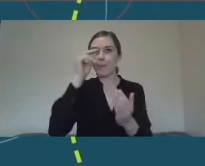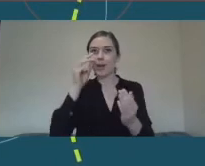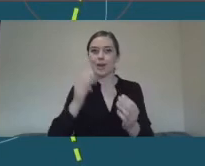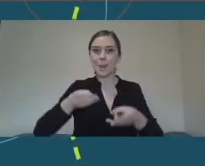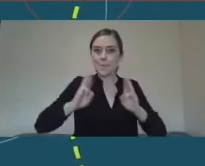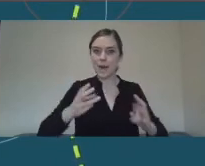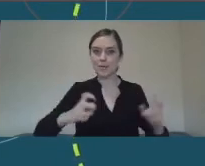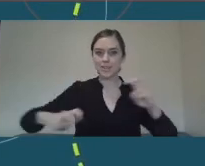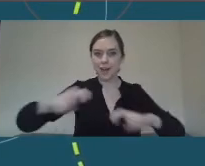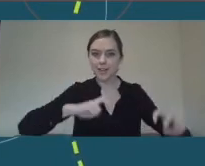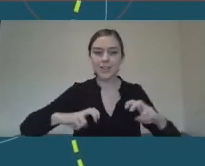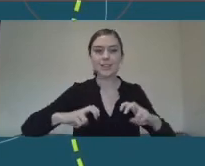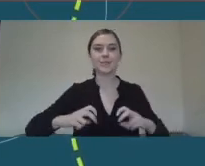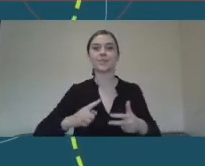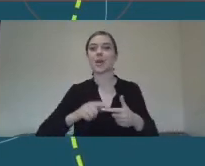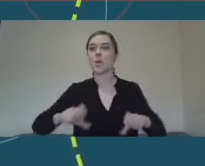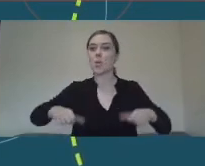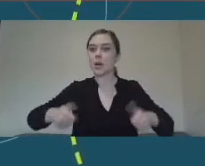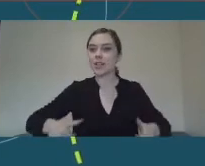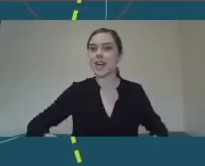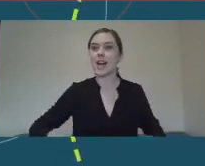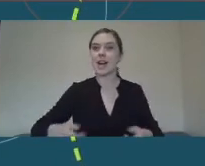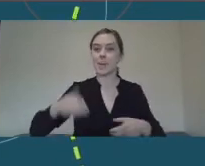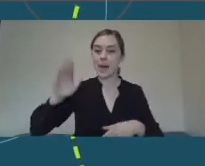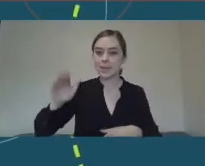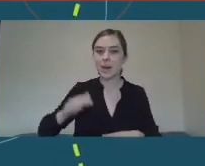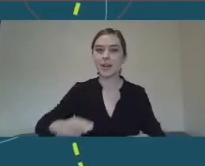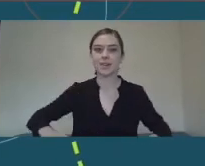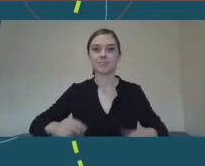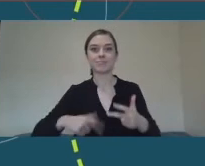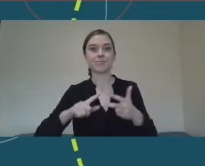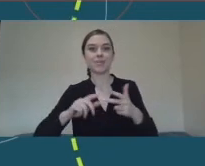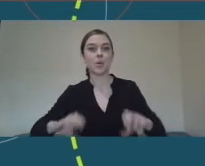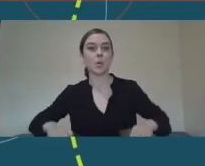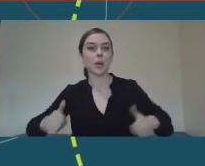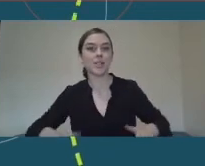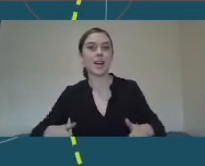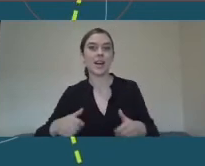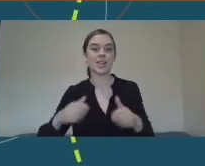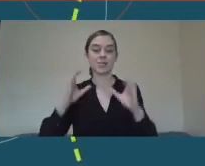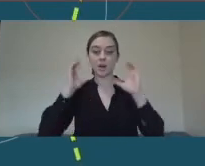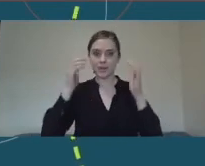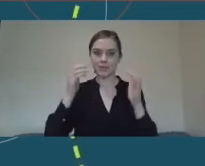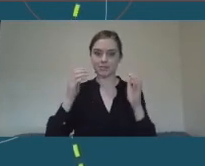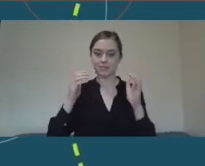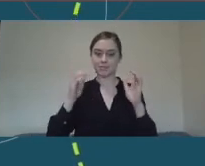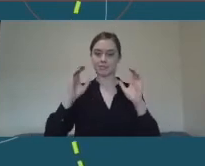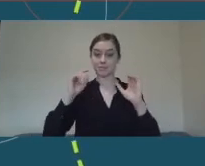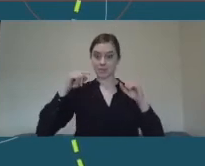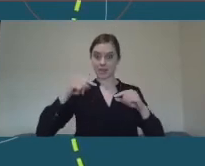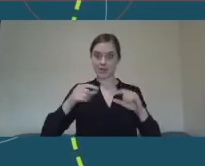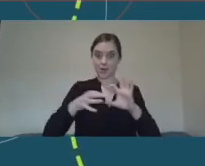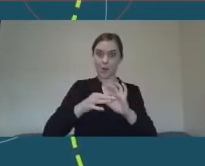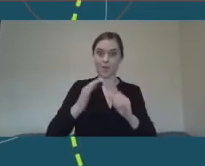wheelchair basketball, wheelchair rugby. We're the home of the U.S. Olympic and Paralympic training site for wheelchair